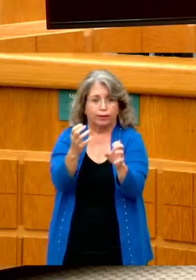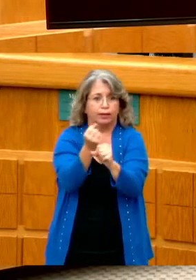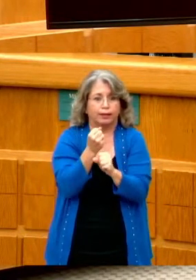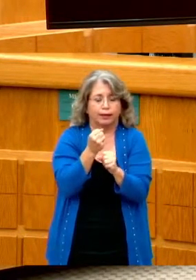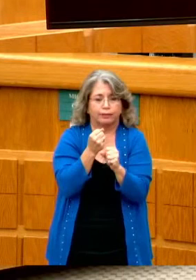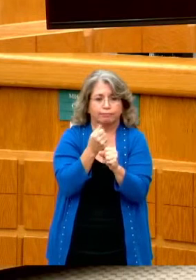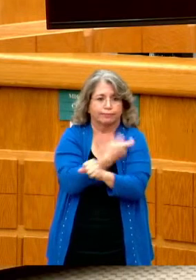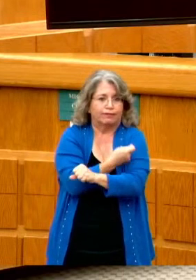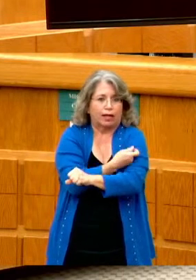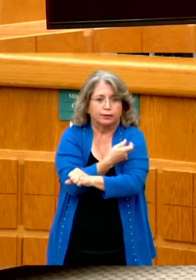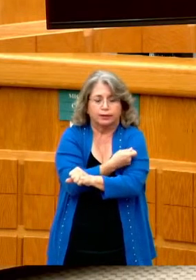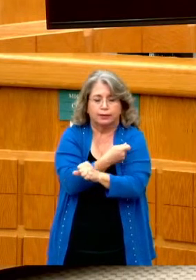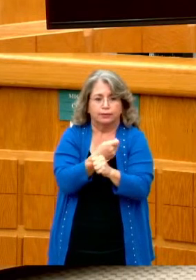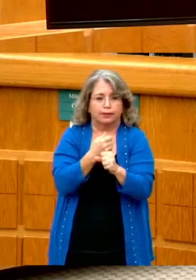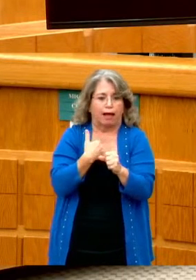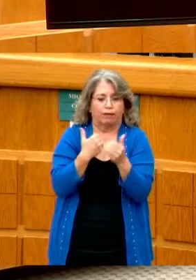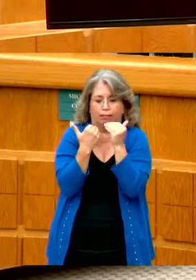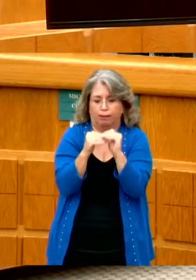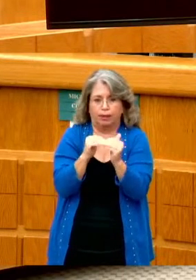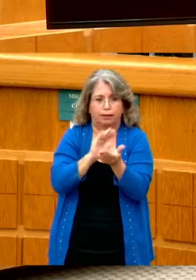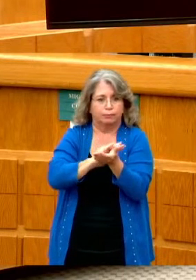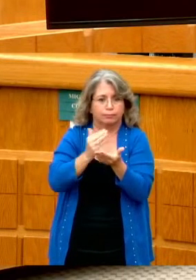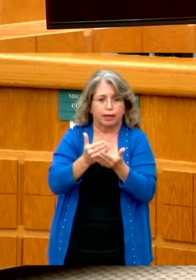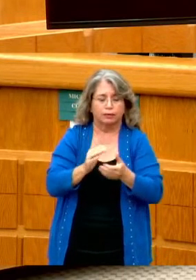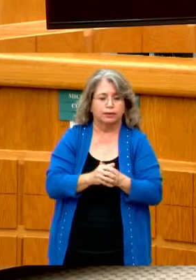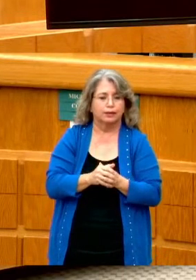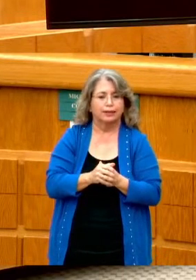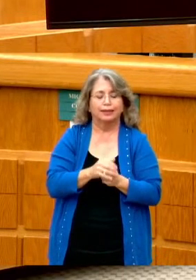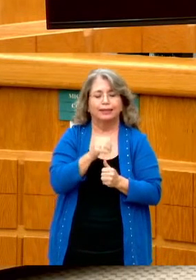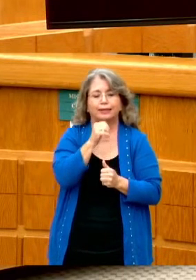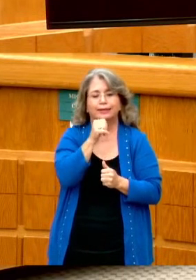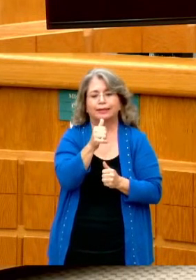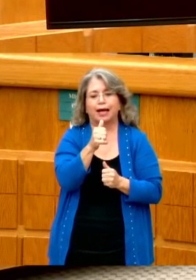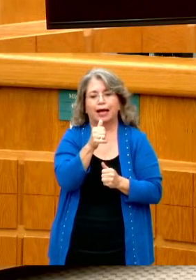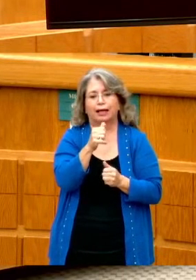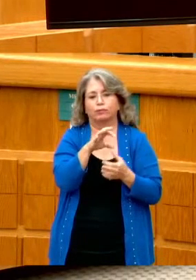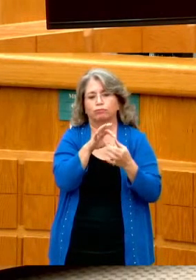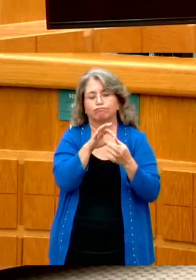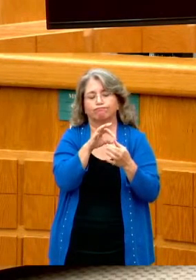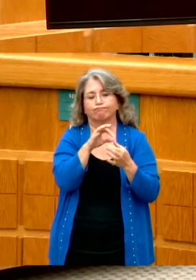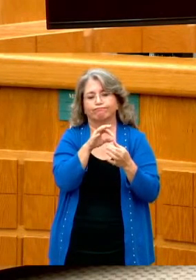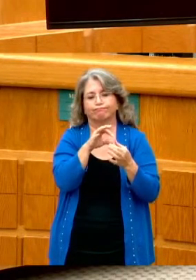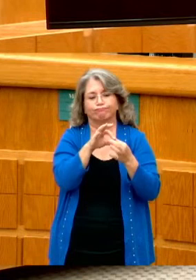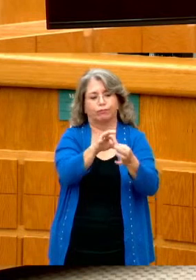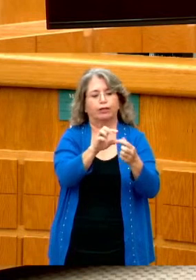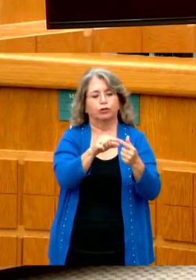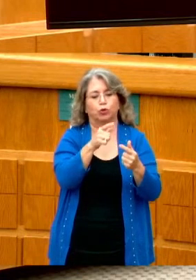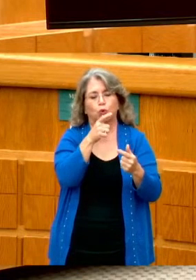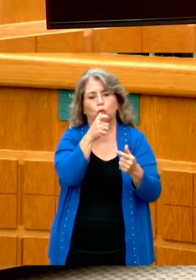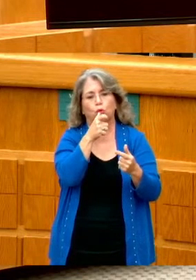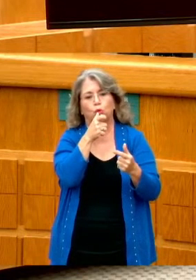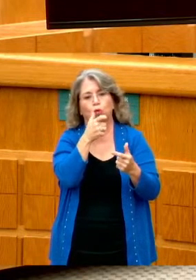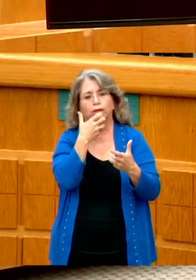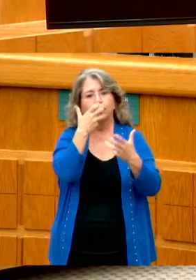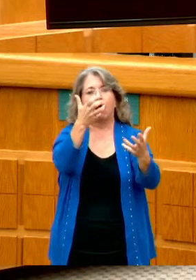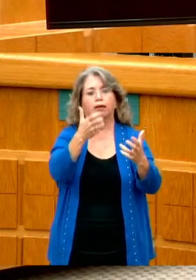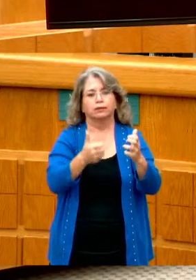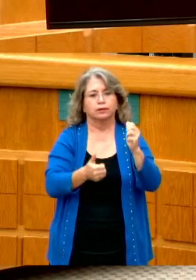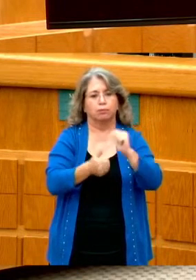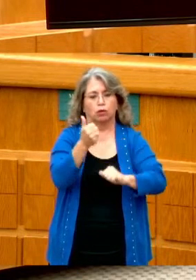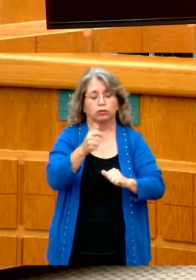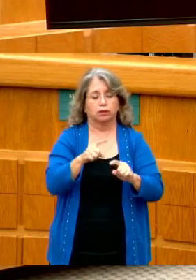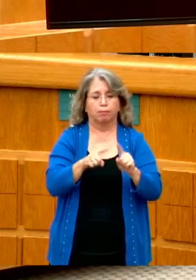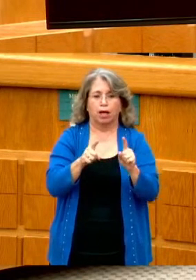is not always a question of who yells the loudest. It is a question of who demonstrates the greatest need. So these